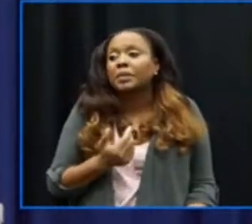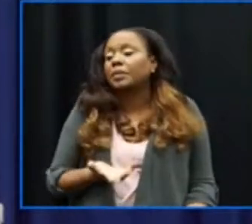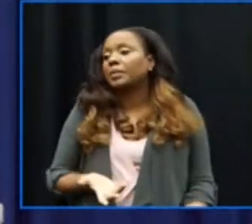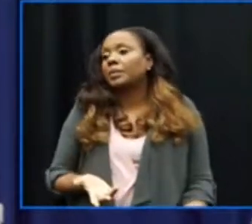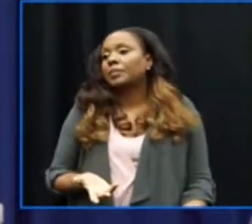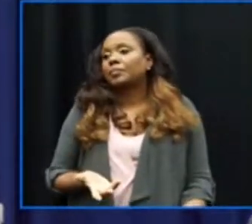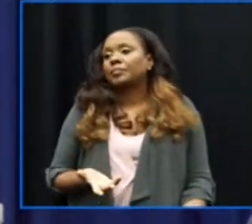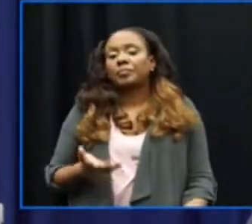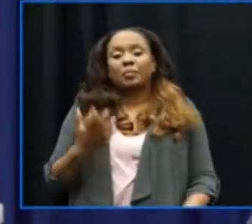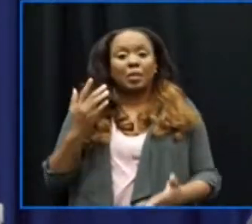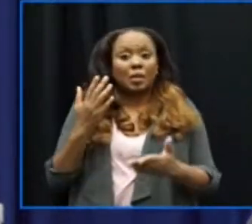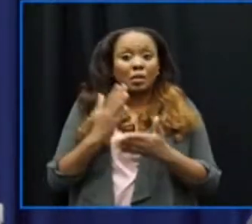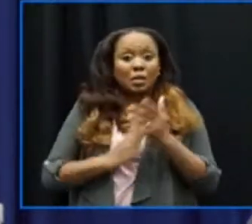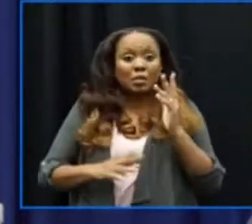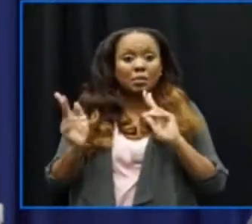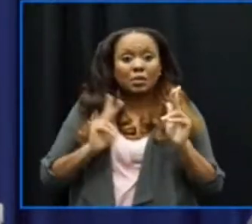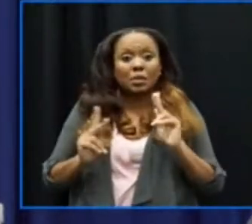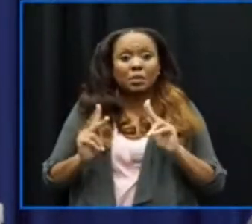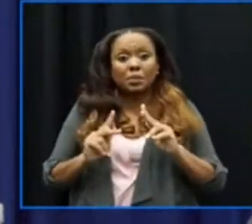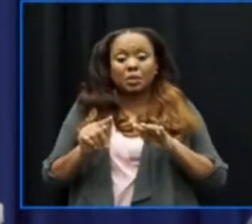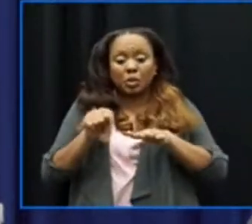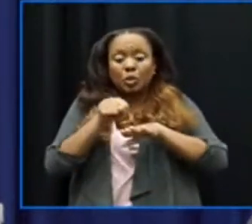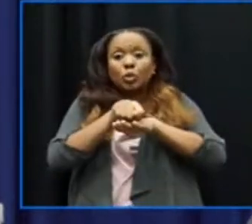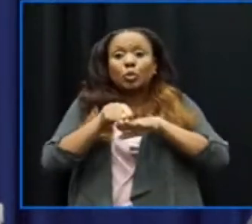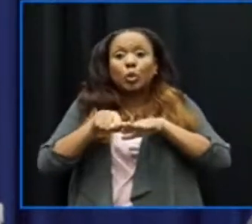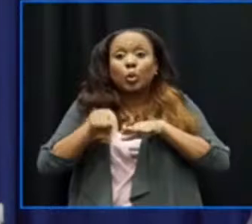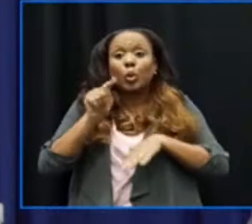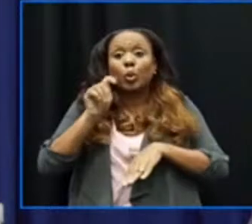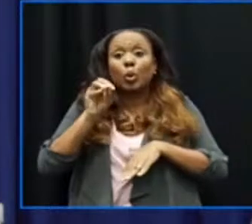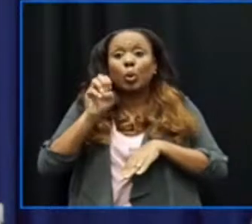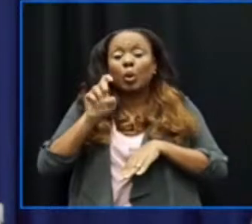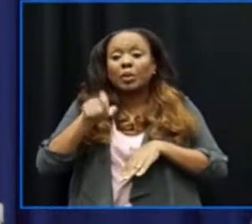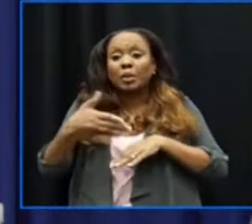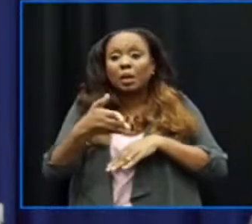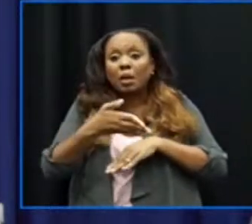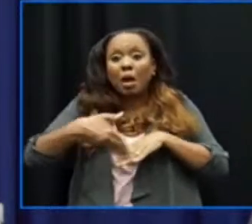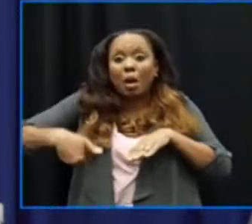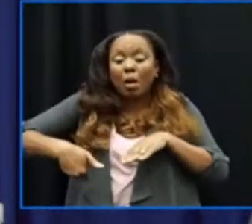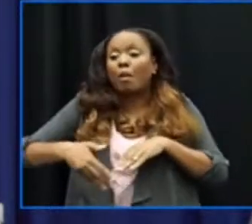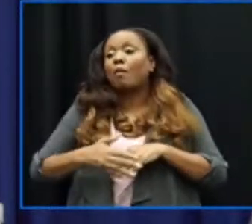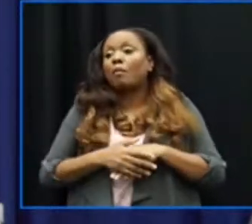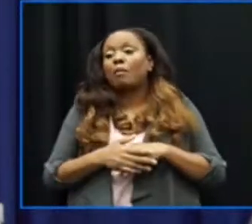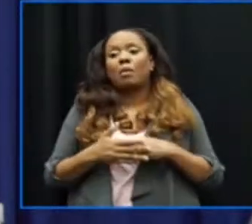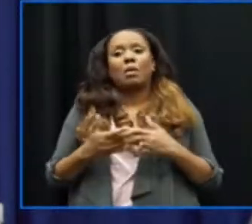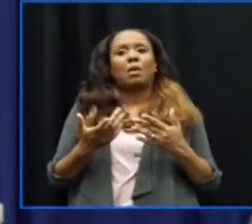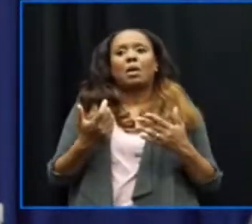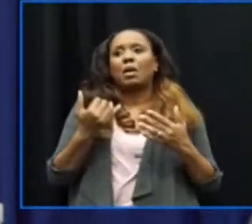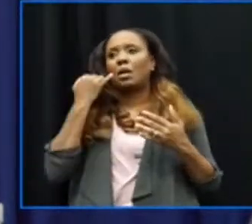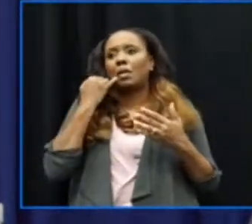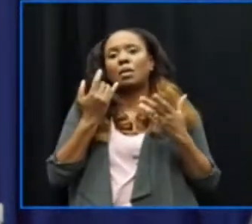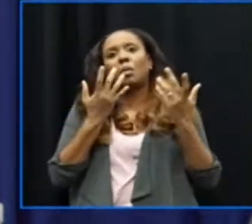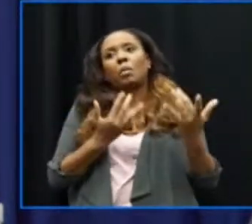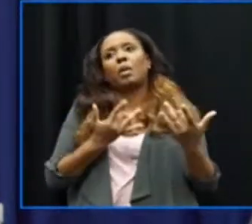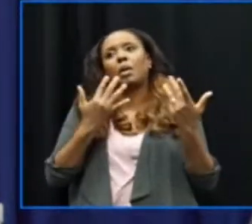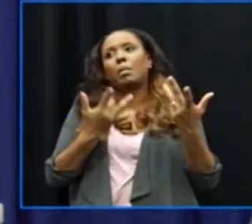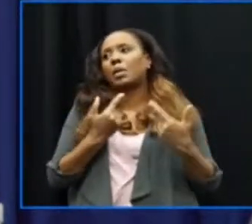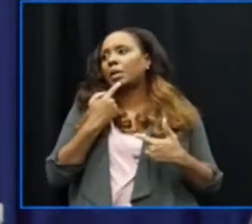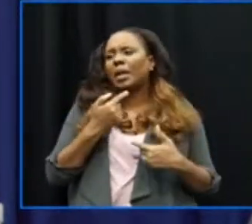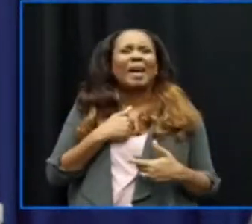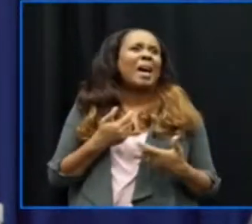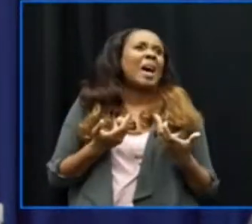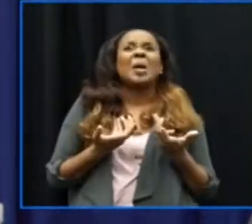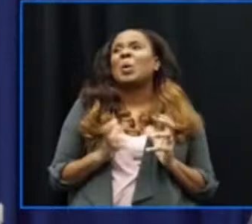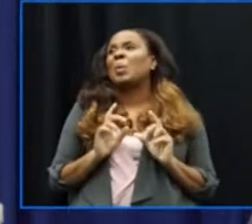as opposed to a foot from the knee down, or worse still, sepsis in this blood system.